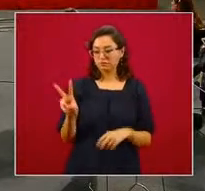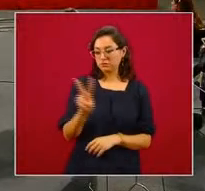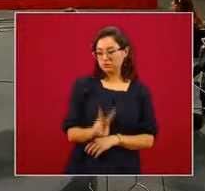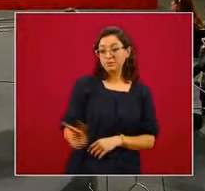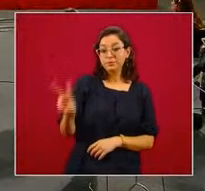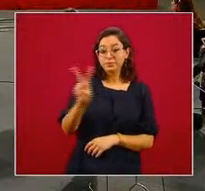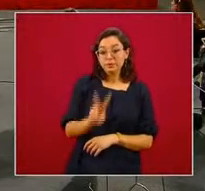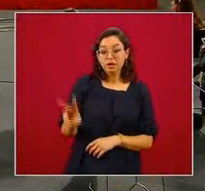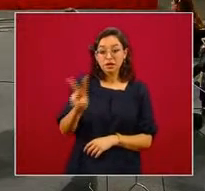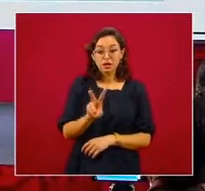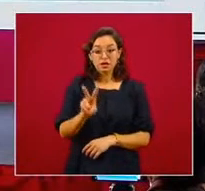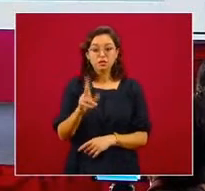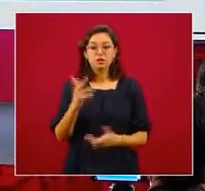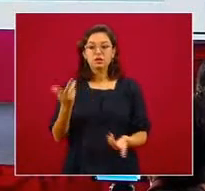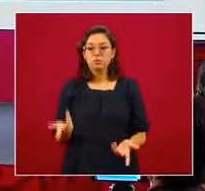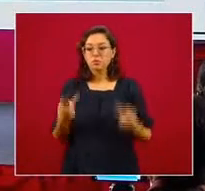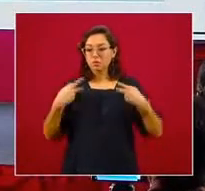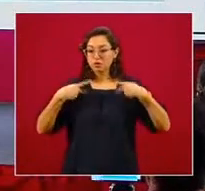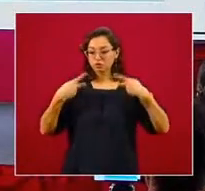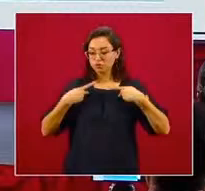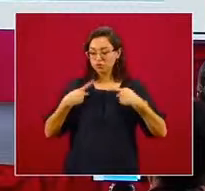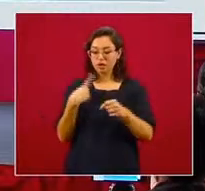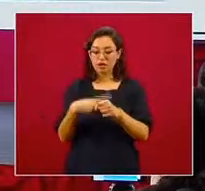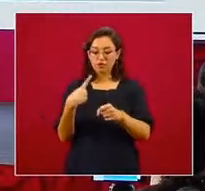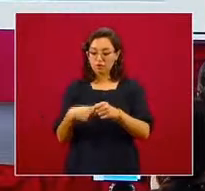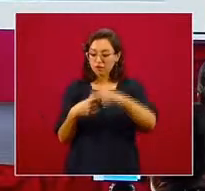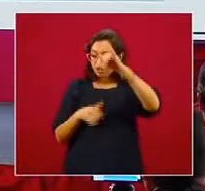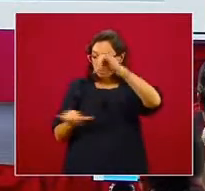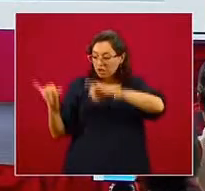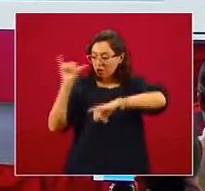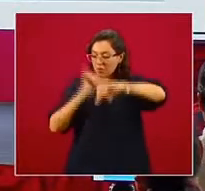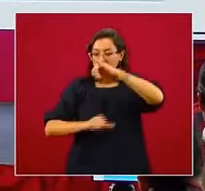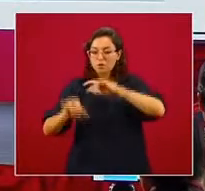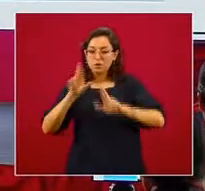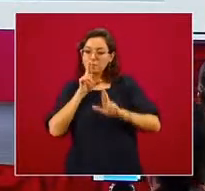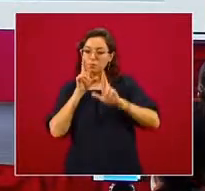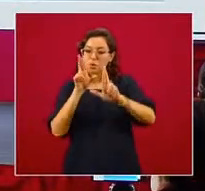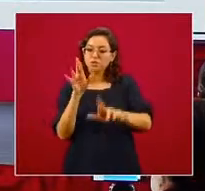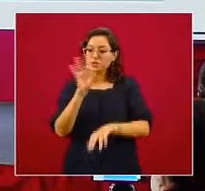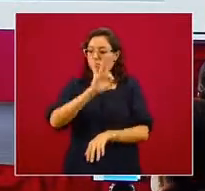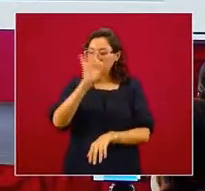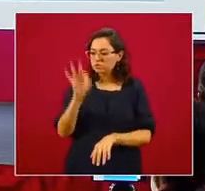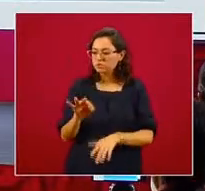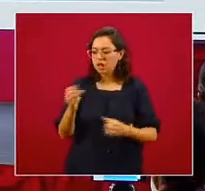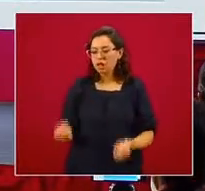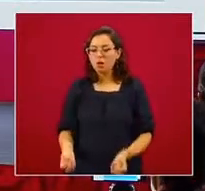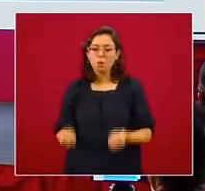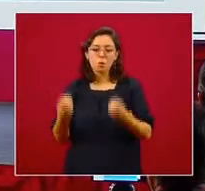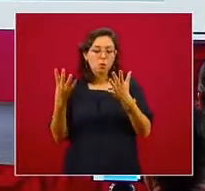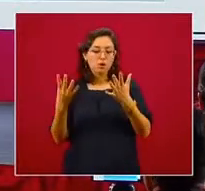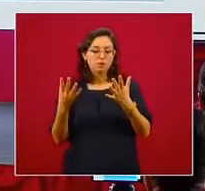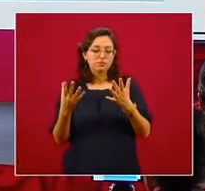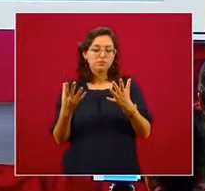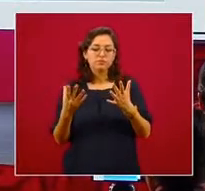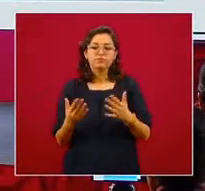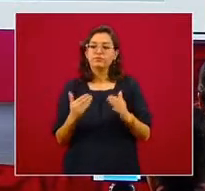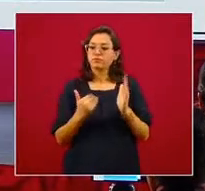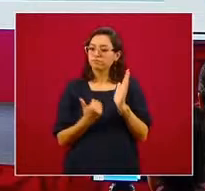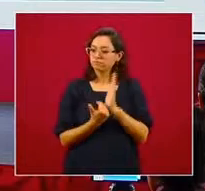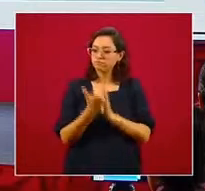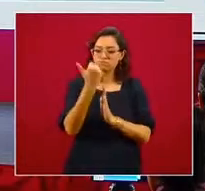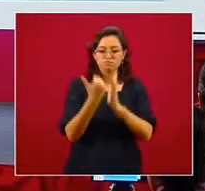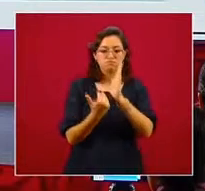These are the slides we update on a weekly basis, every Friday. This is